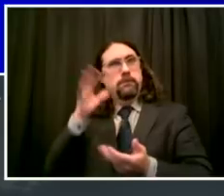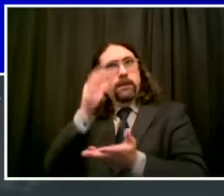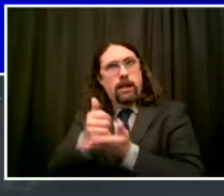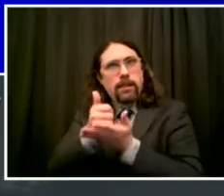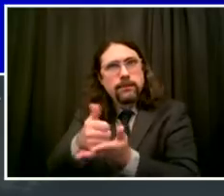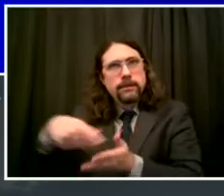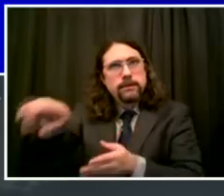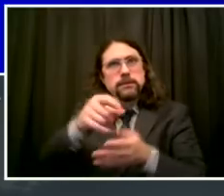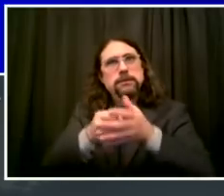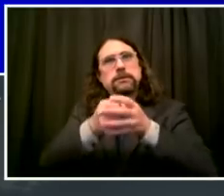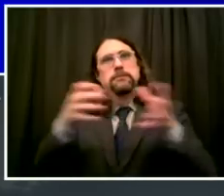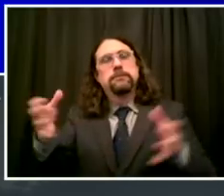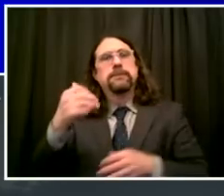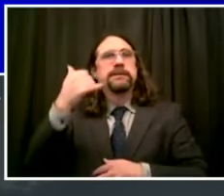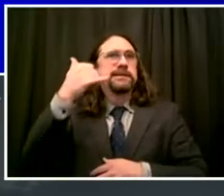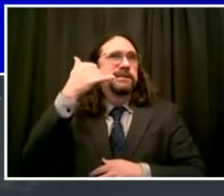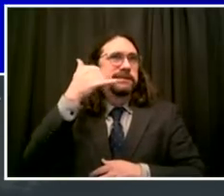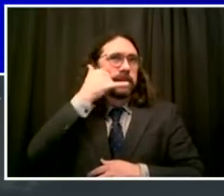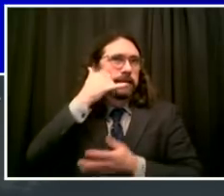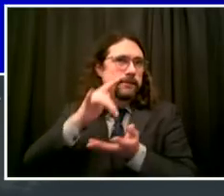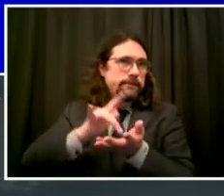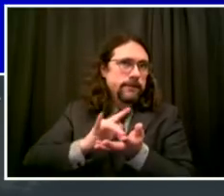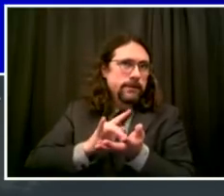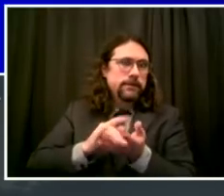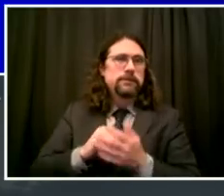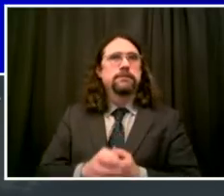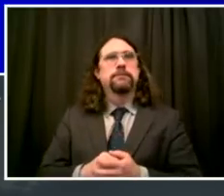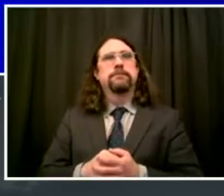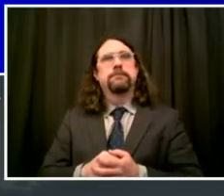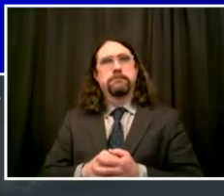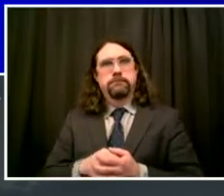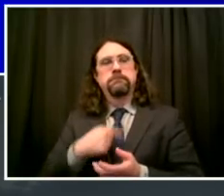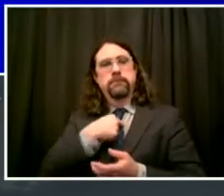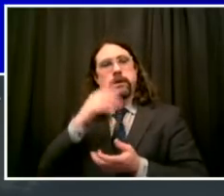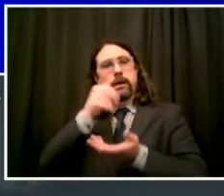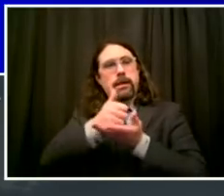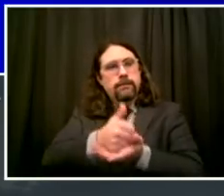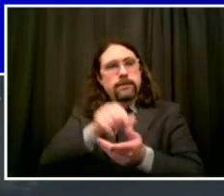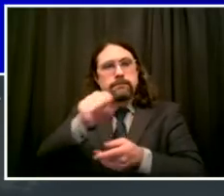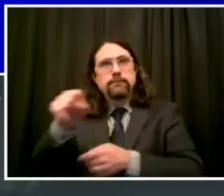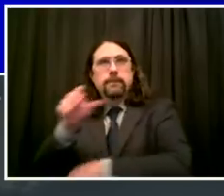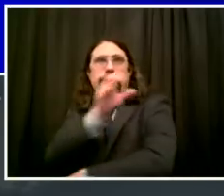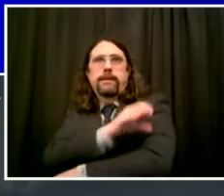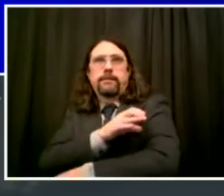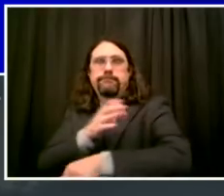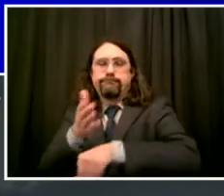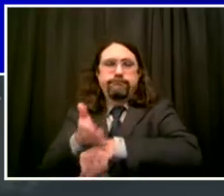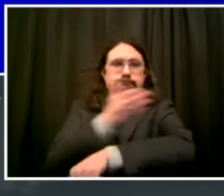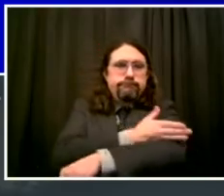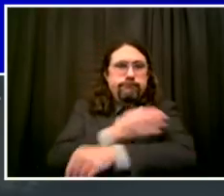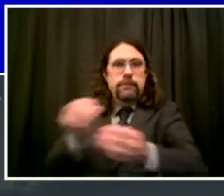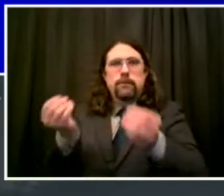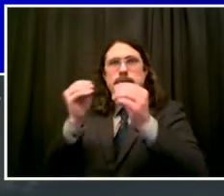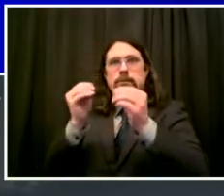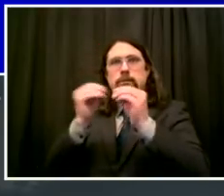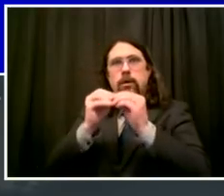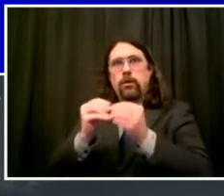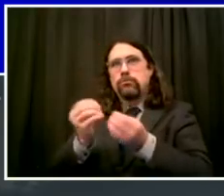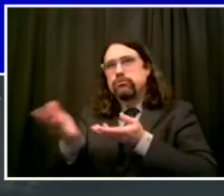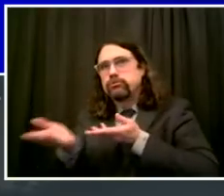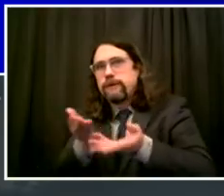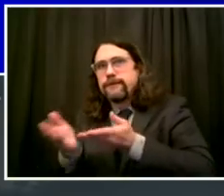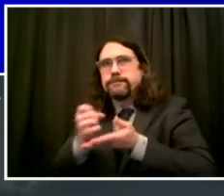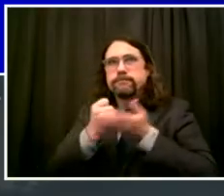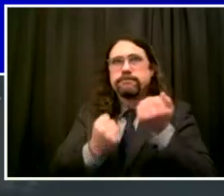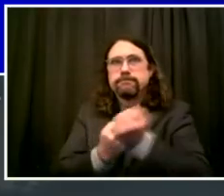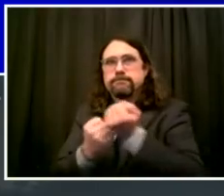well. Serving the communities that have been hardest hit during this crisis, the low-income communities, the immigrant communities, the